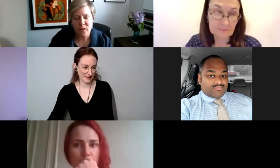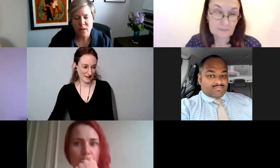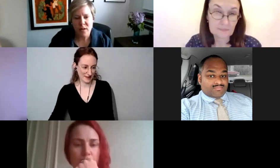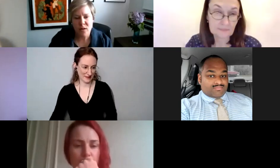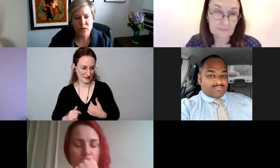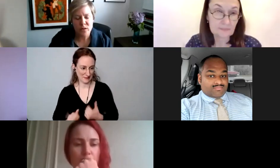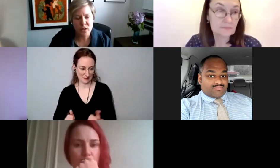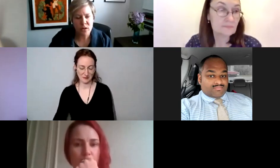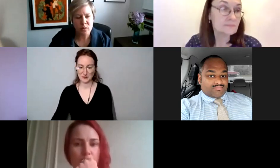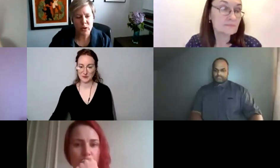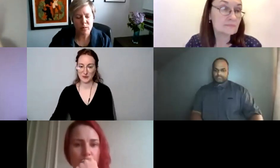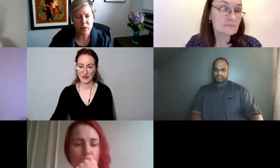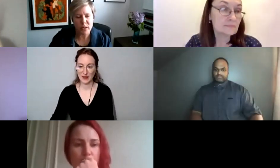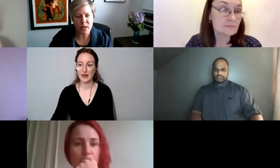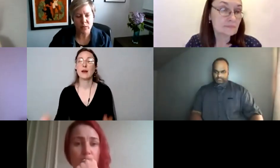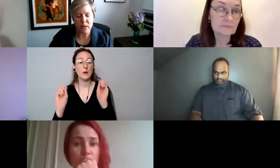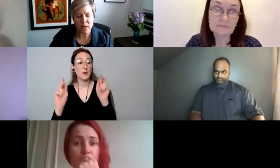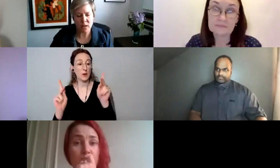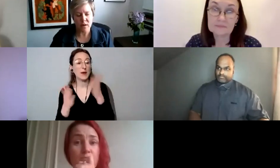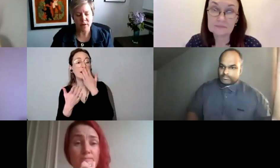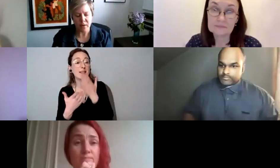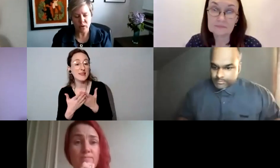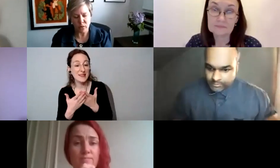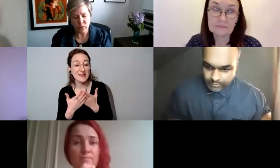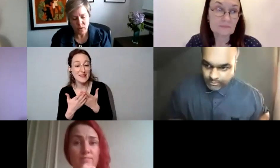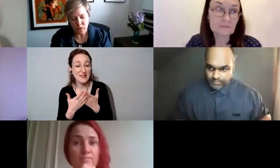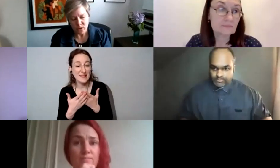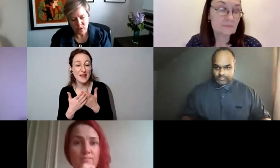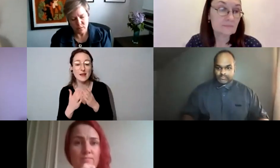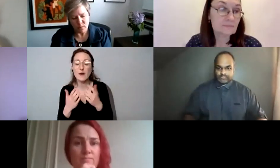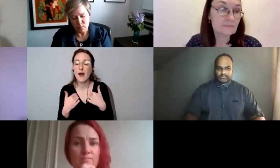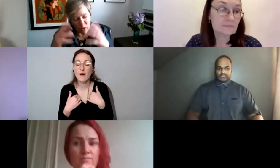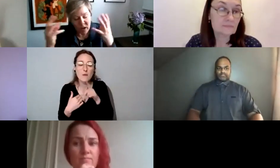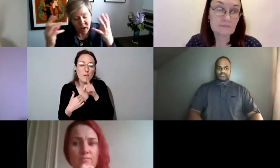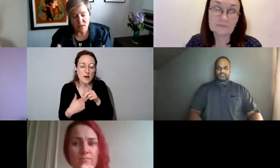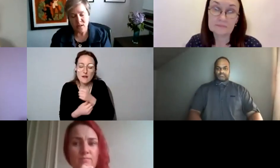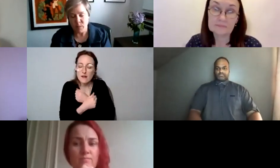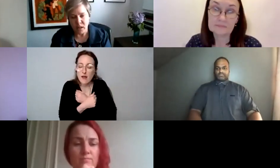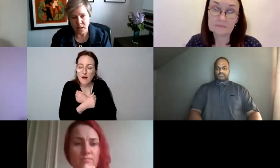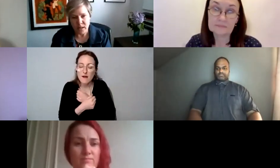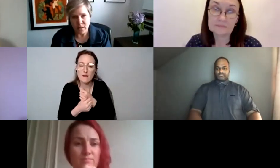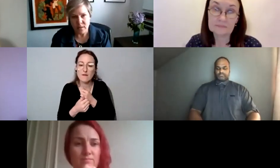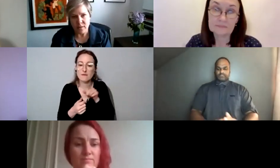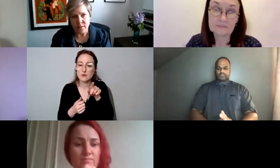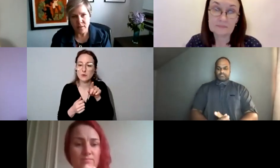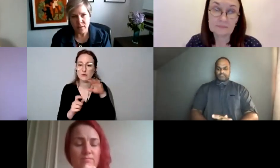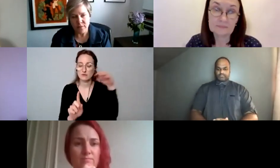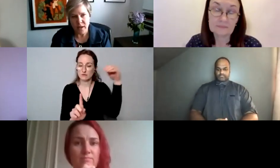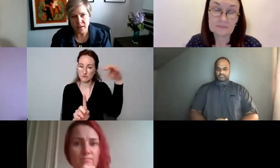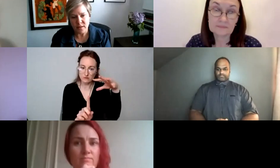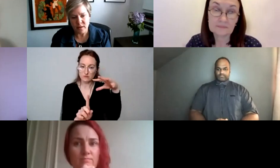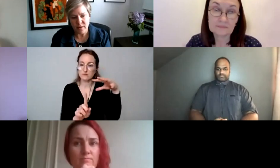Thank you, Svetlana. Those are such important points. I really love how you just brought into the spotlight